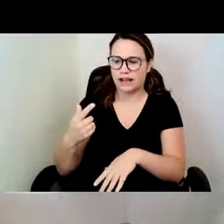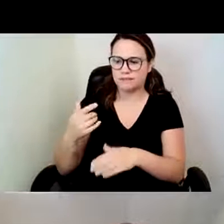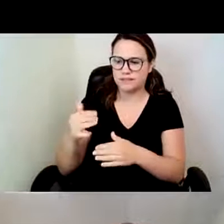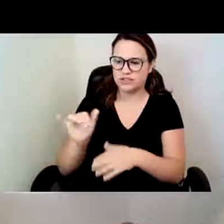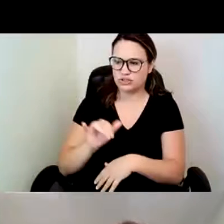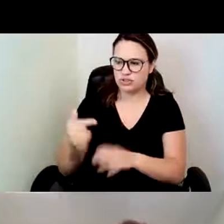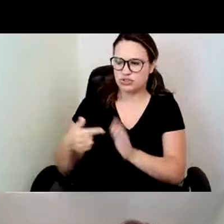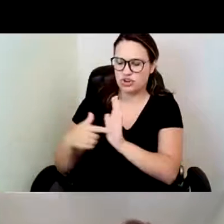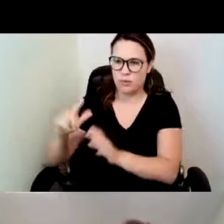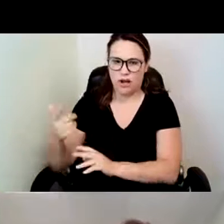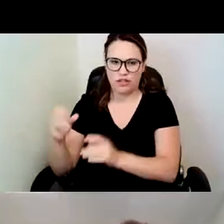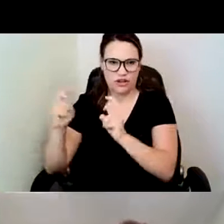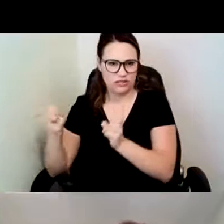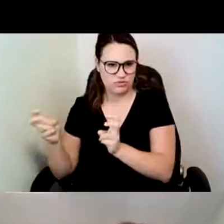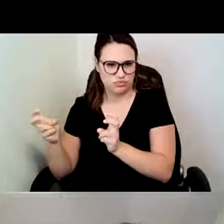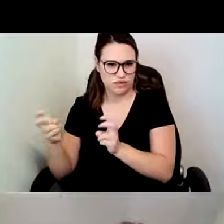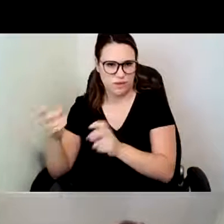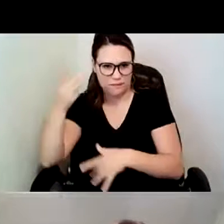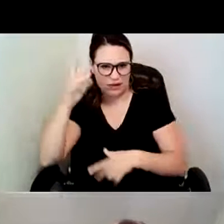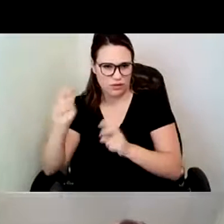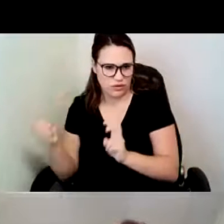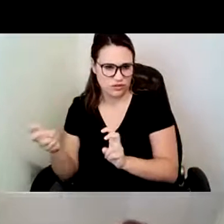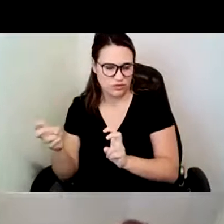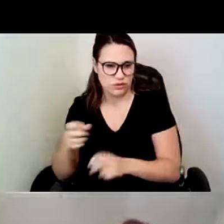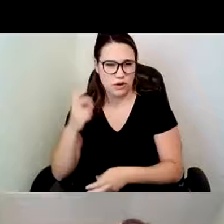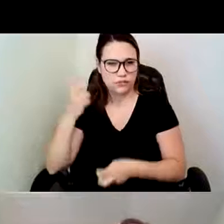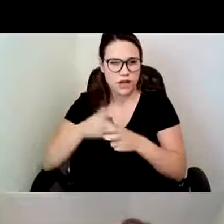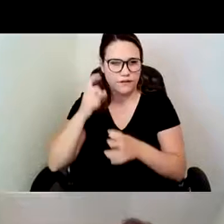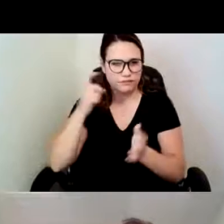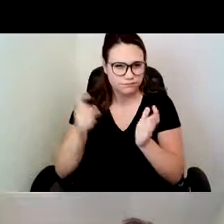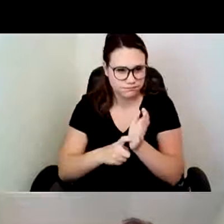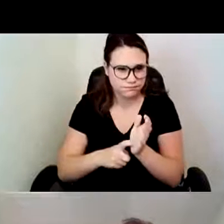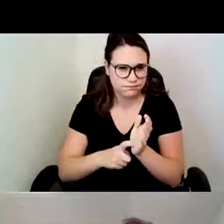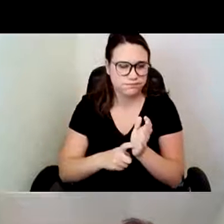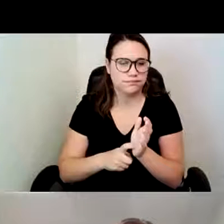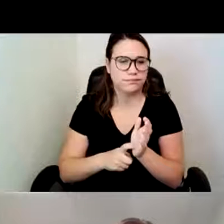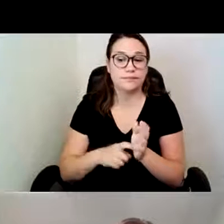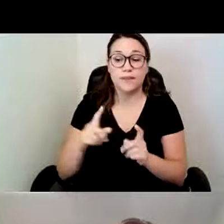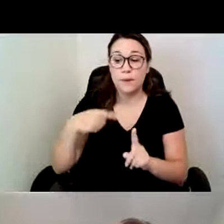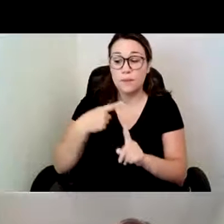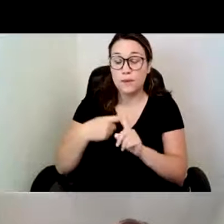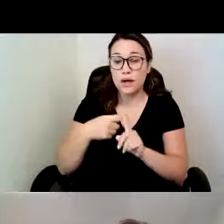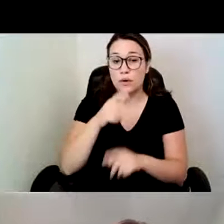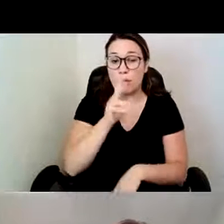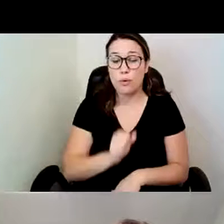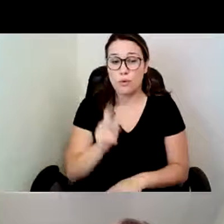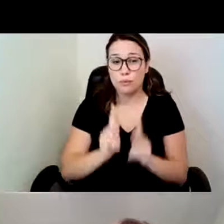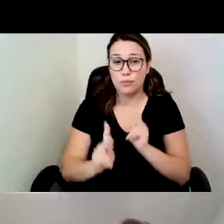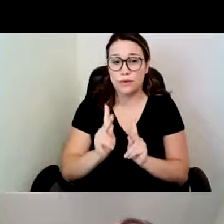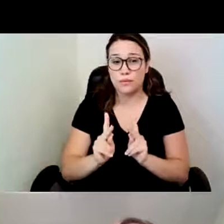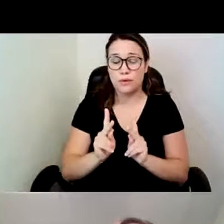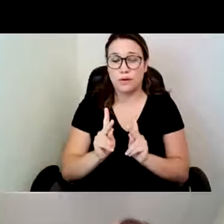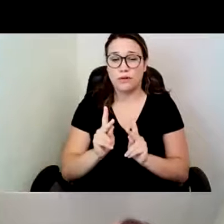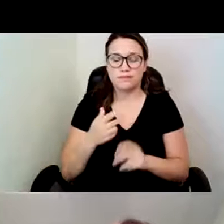to detect. And older adults hide their substance-related issues from caregivers and providers due